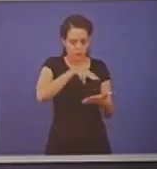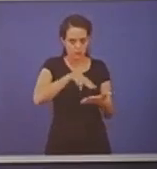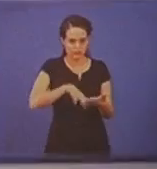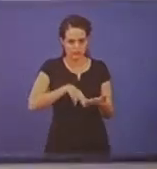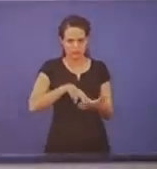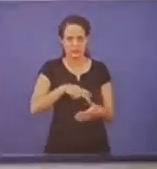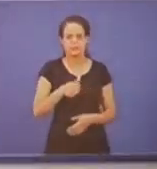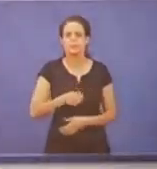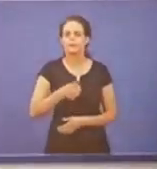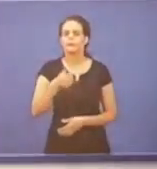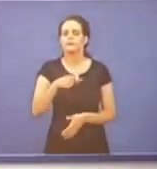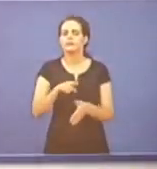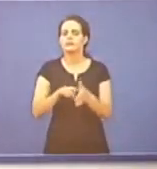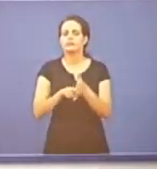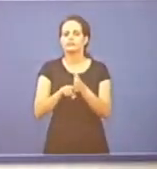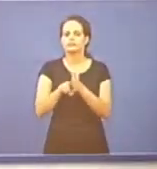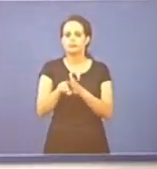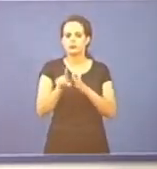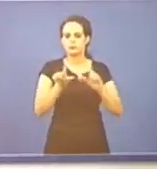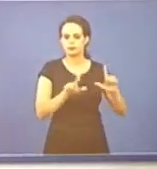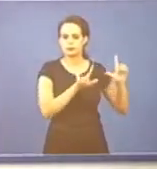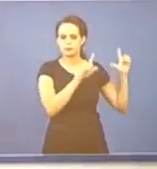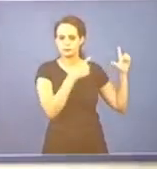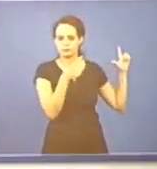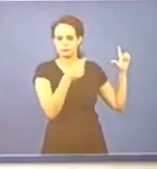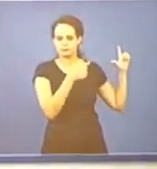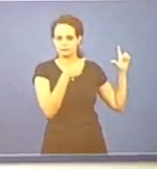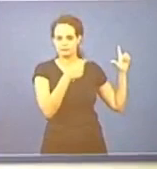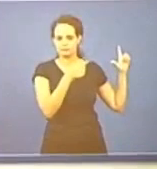And the first question will be,